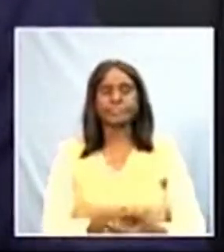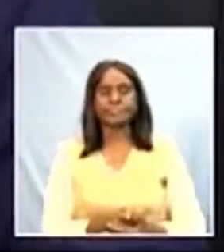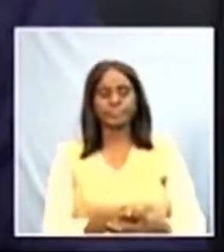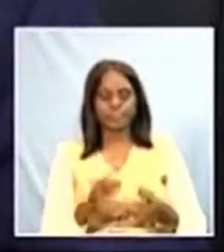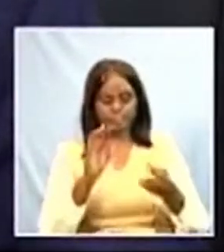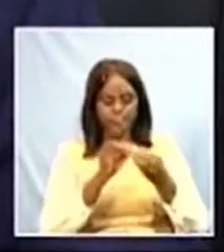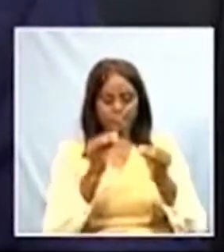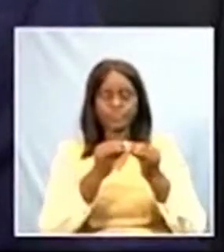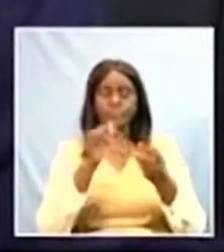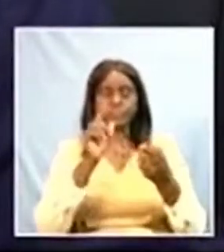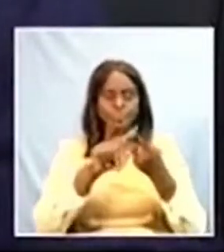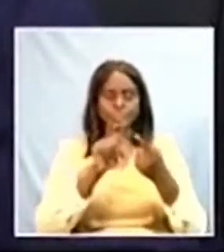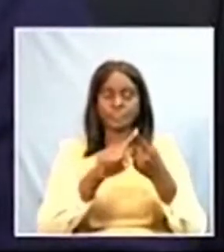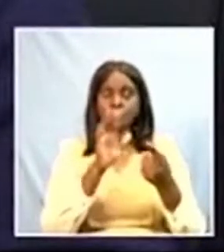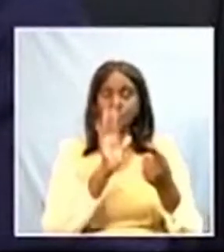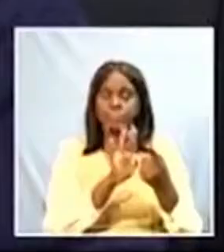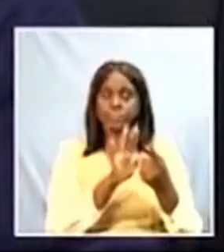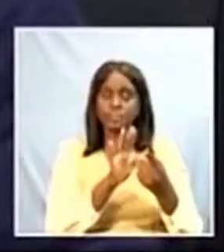Appendix 1,